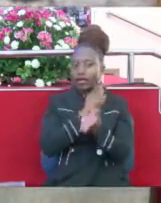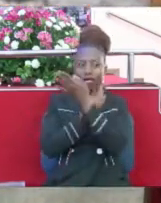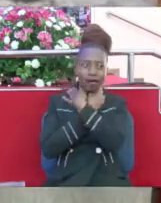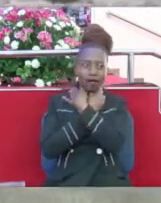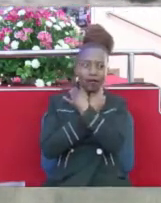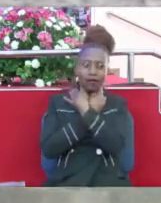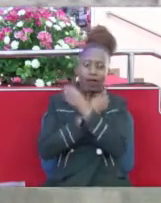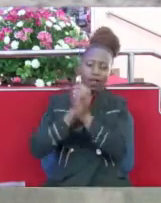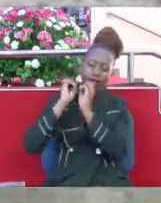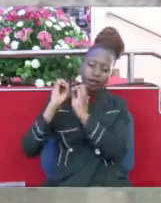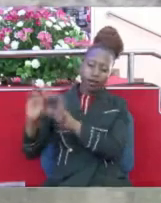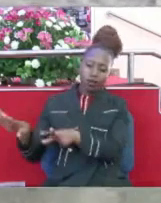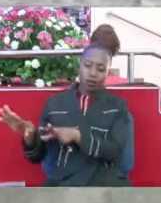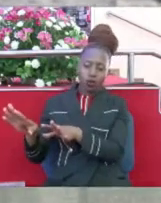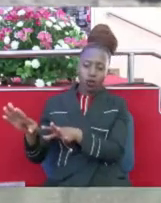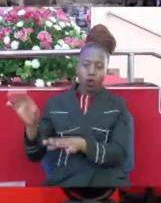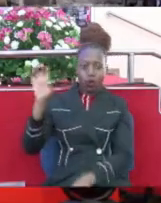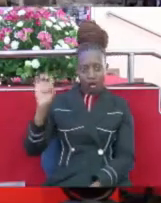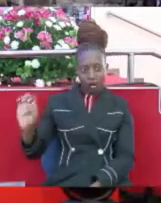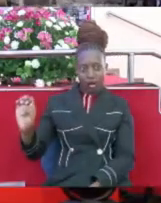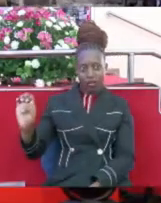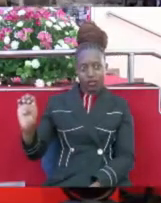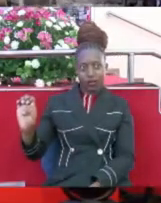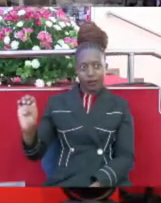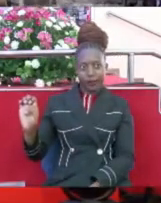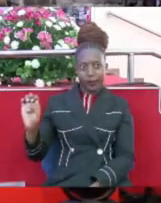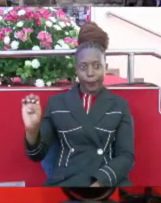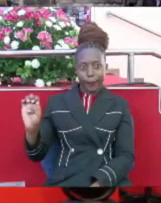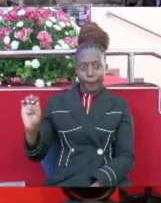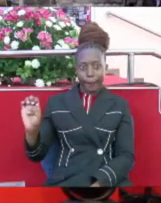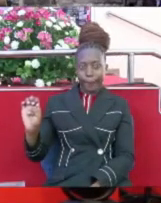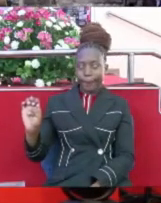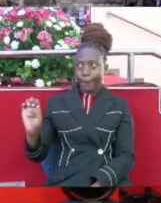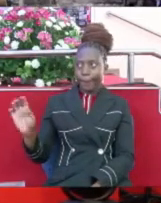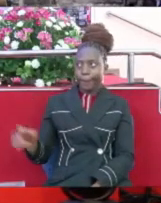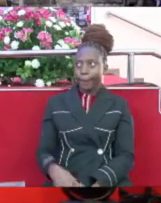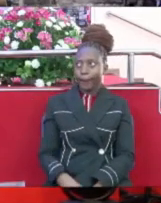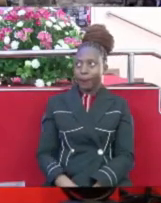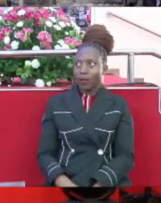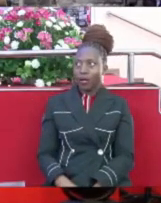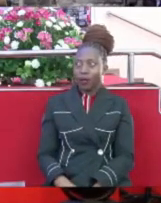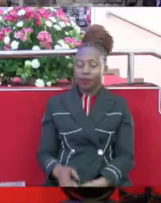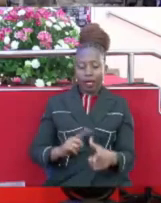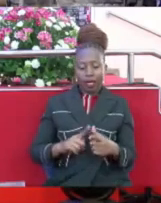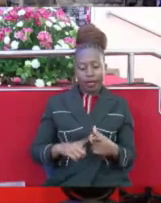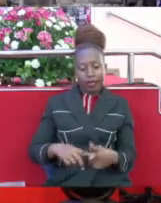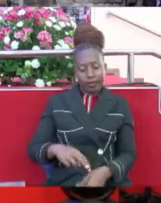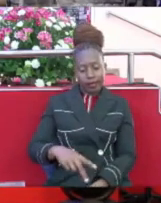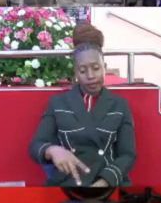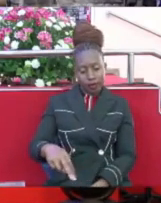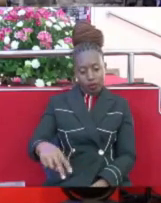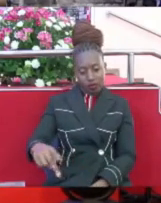it over the shoulders of this young man Elisha. Na akaliweka juu ya mabega ya huyu mtu kwa jina la Elisha. Then he started walking away. Na